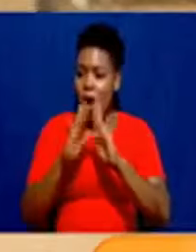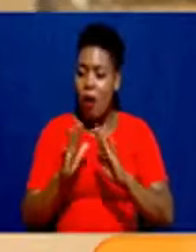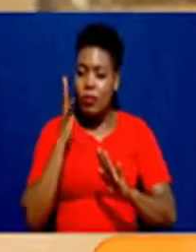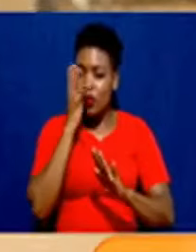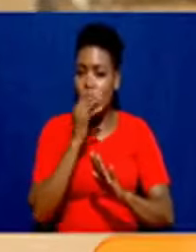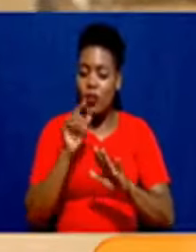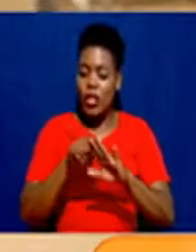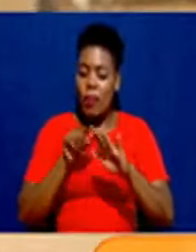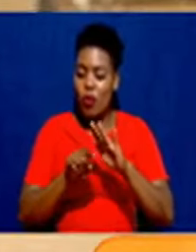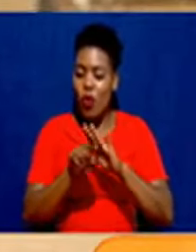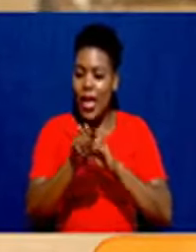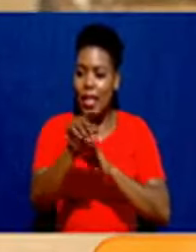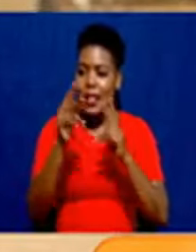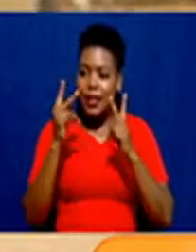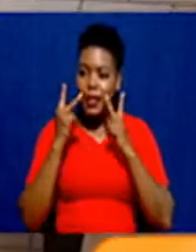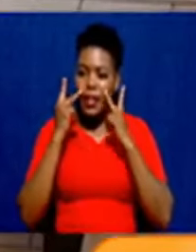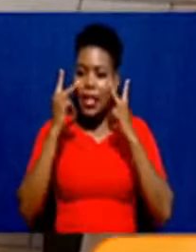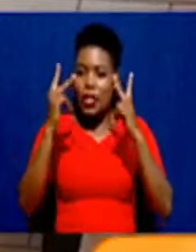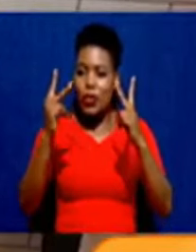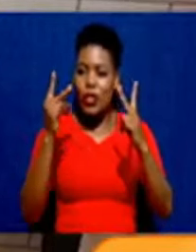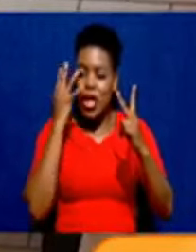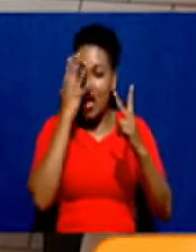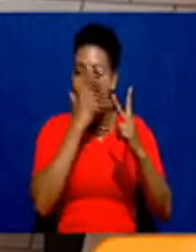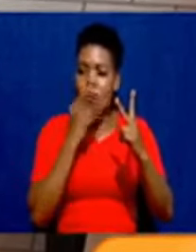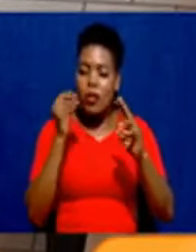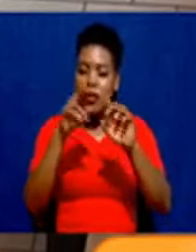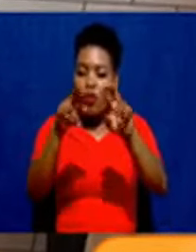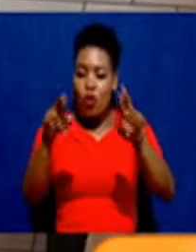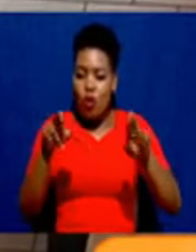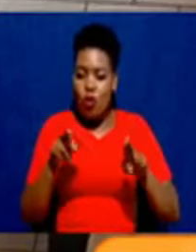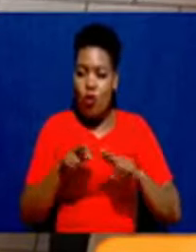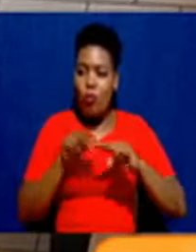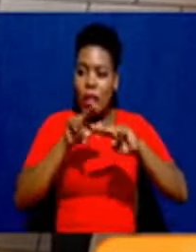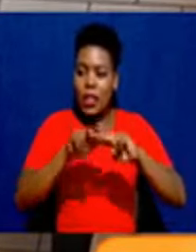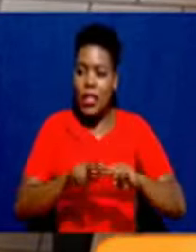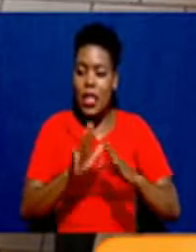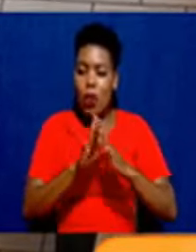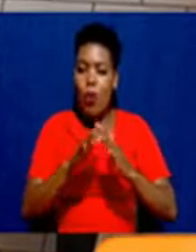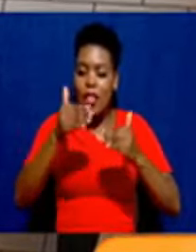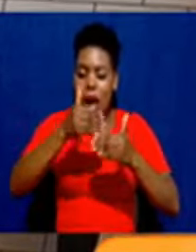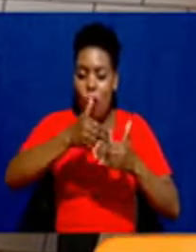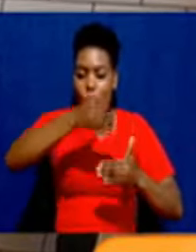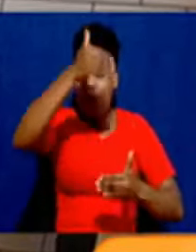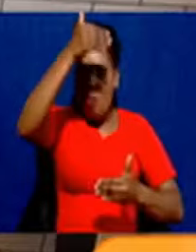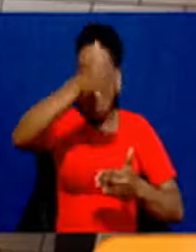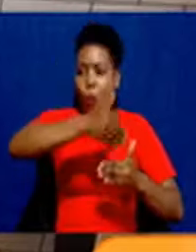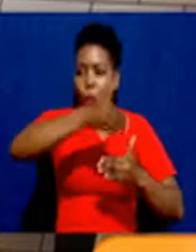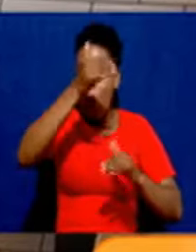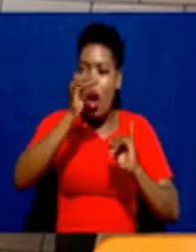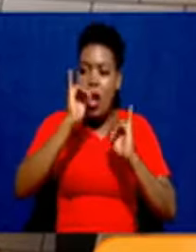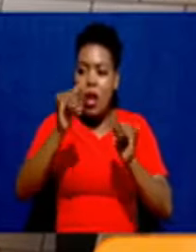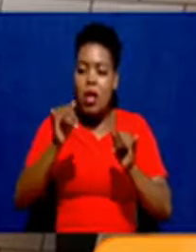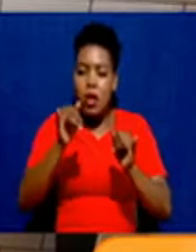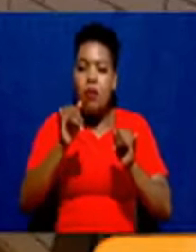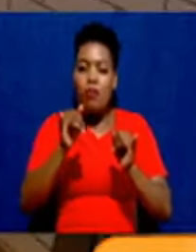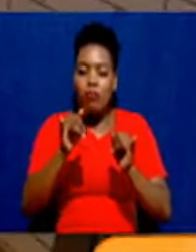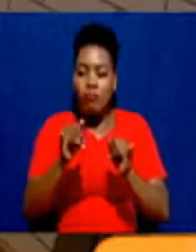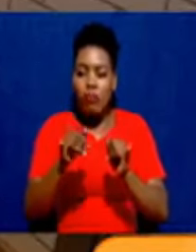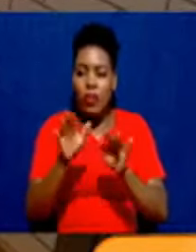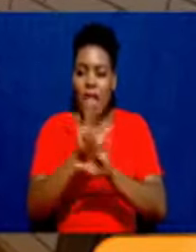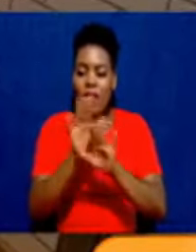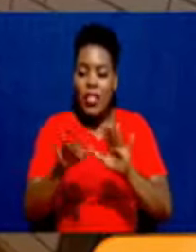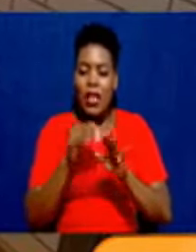As you enter, you see an elegant living room with stylish wallpapers, unique decorations, and a